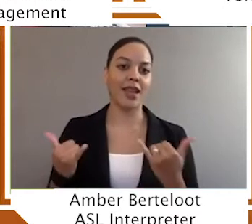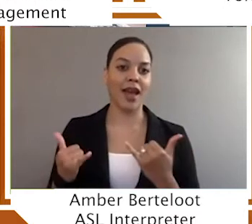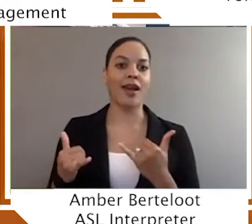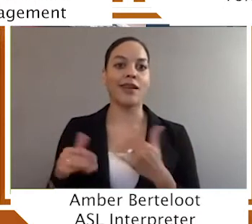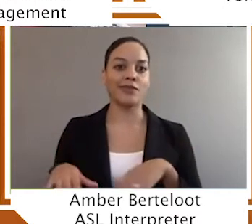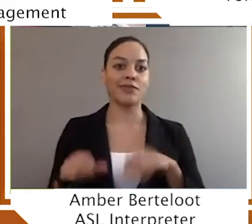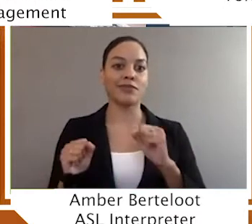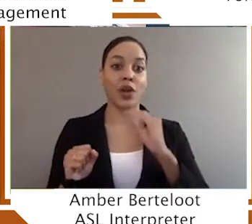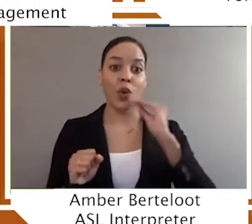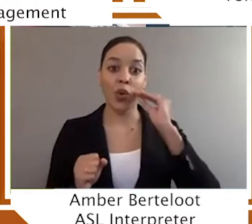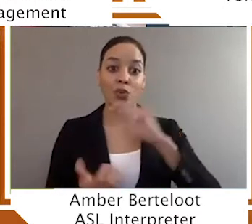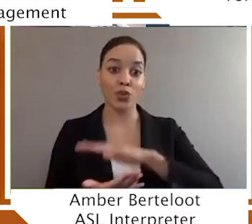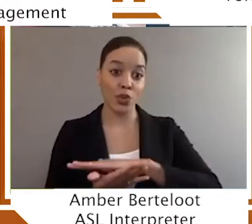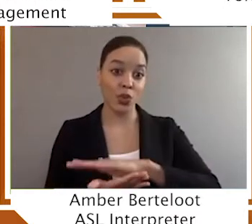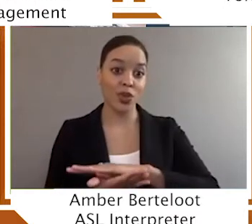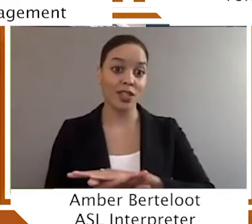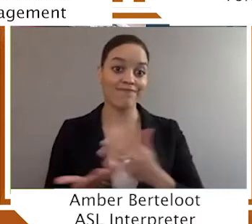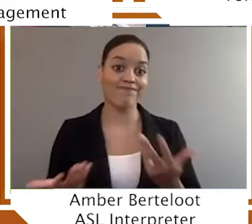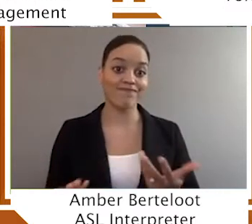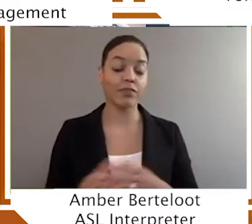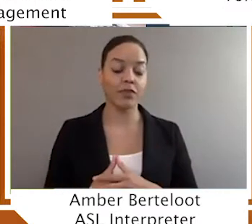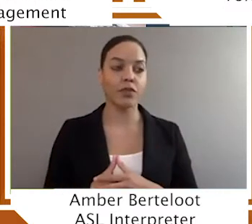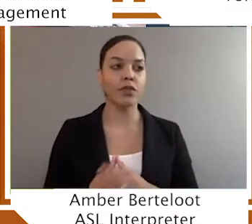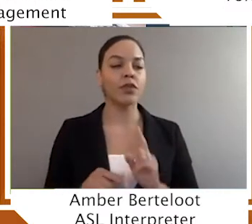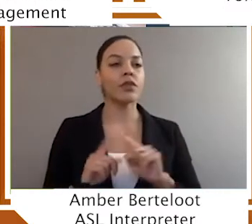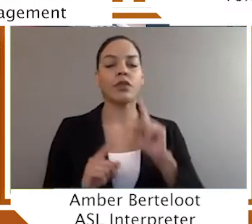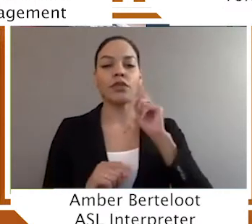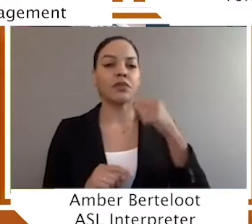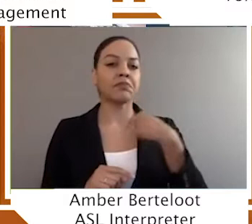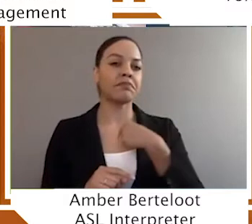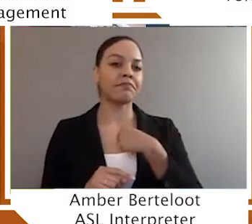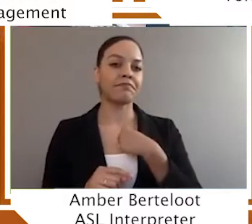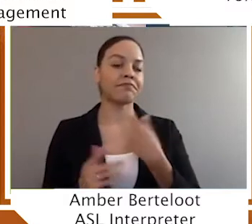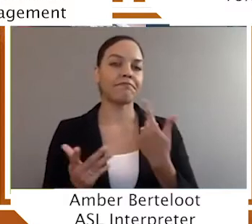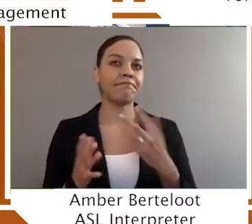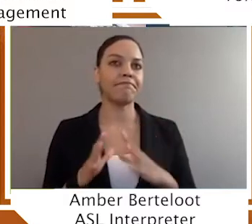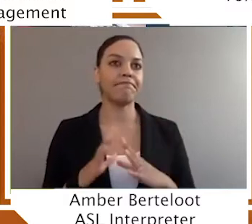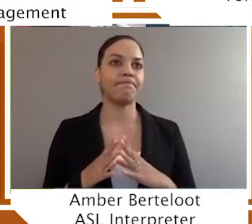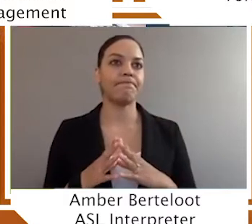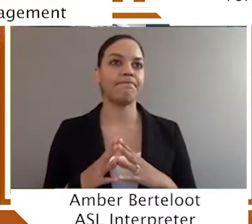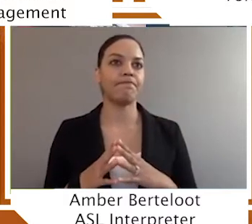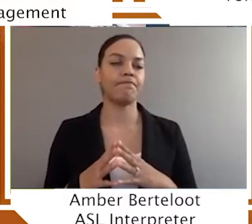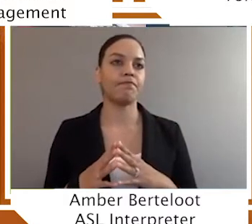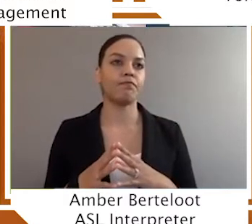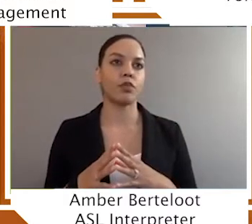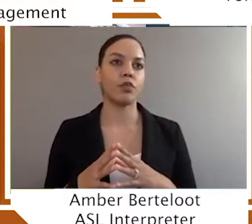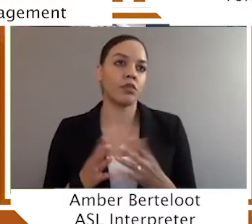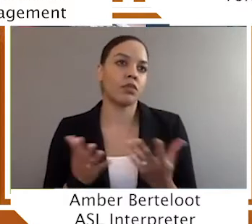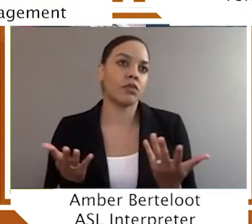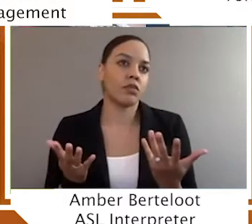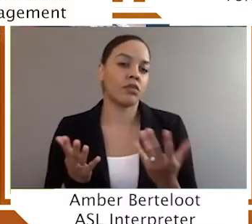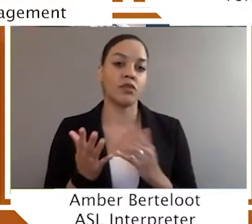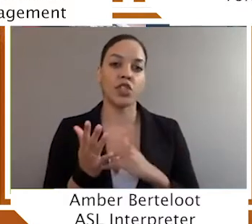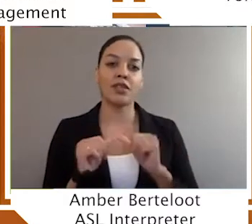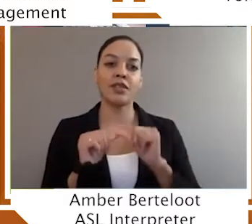homeschooling. But there's really, I think for me, it's just been continuing to